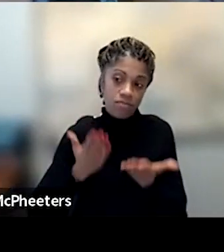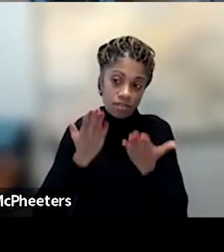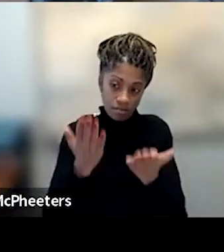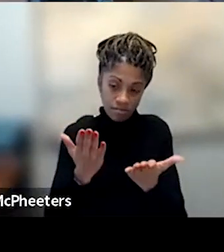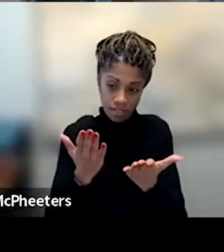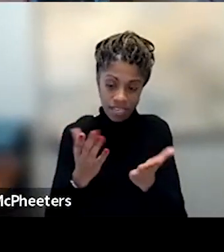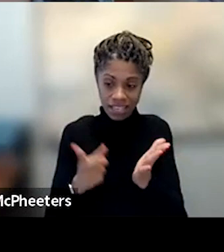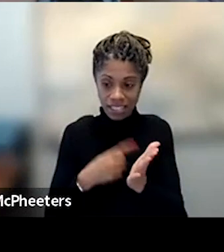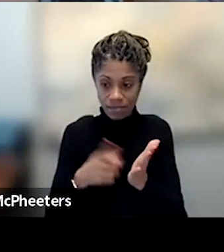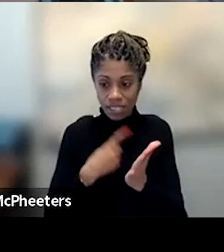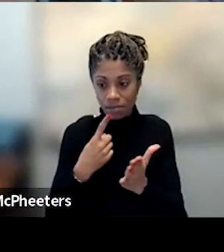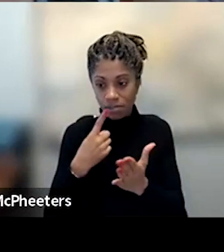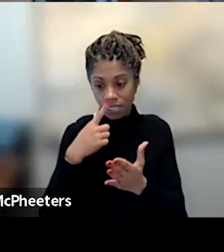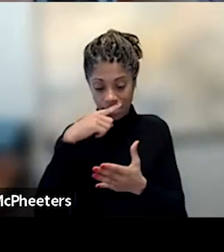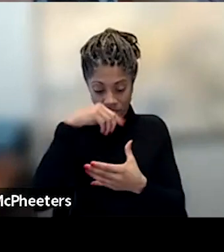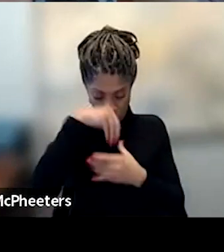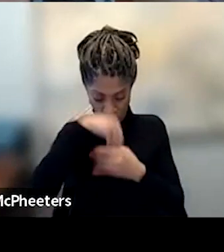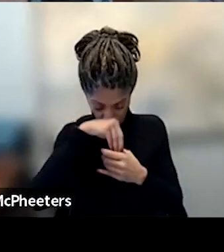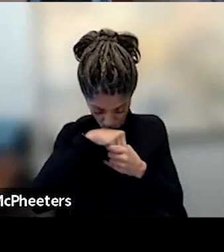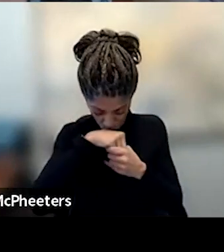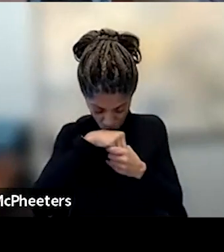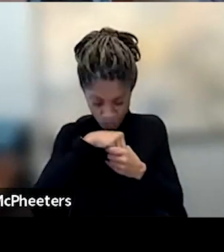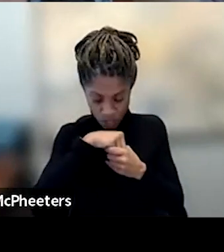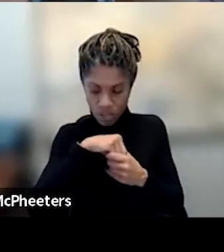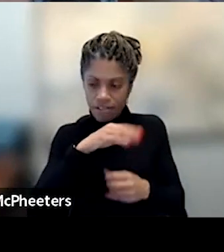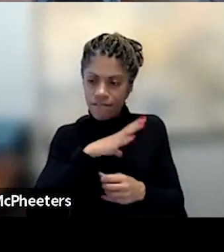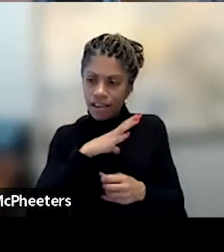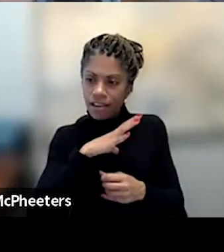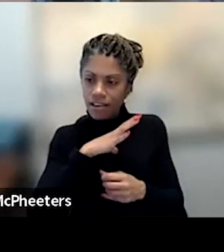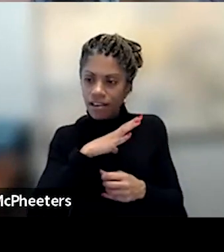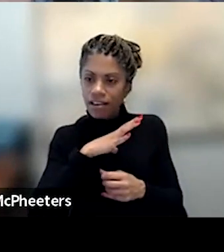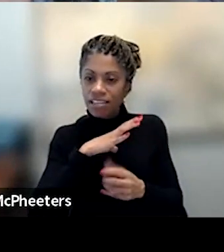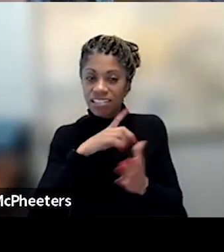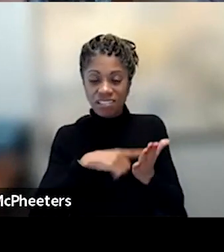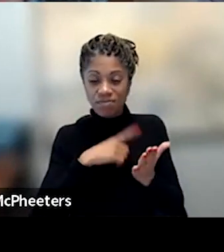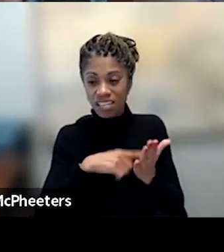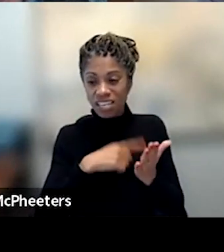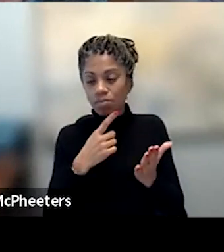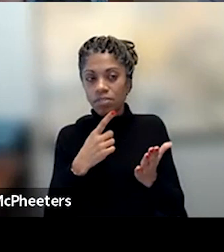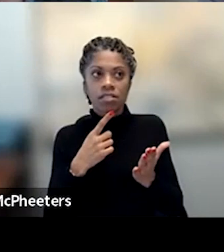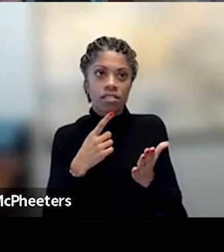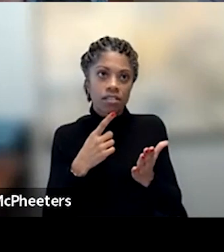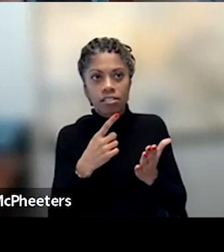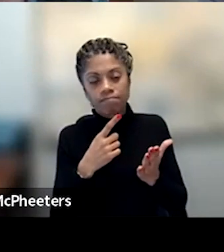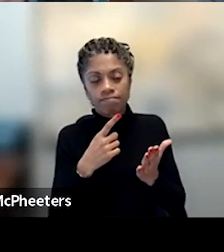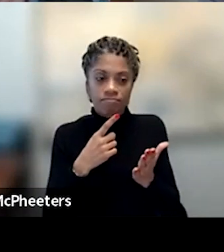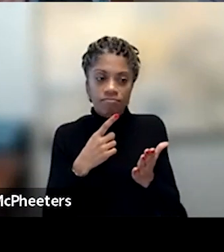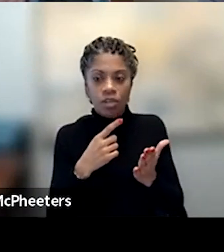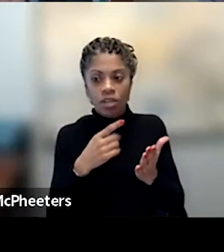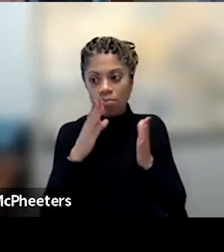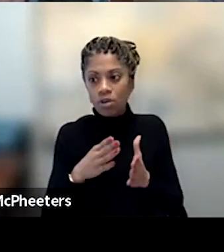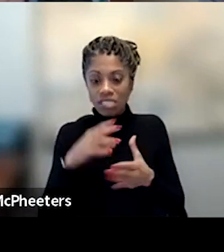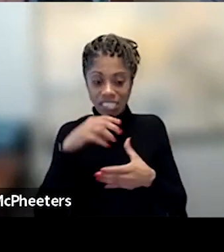internally, there could be groupthink, there could be difficulty with a person feeling comfortable with, or feeling uncomfortable